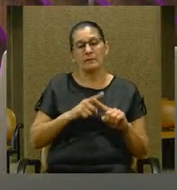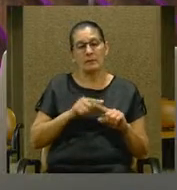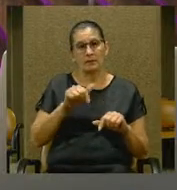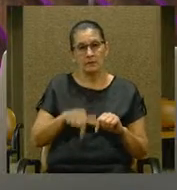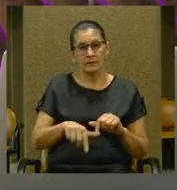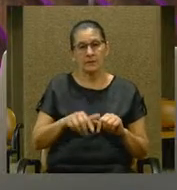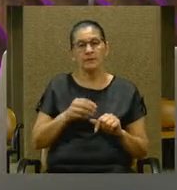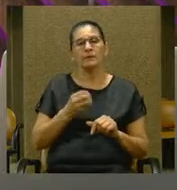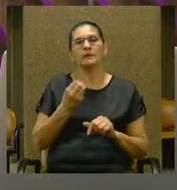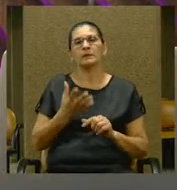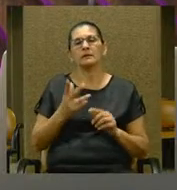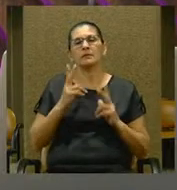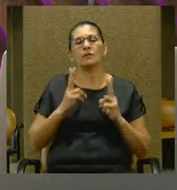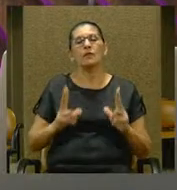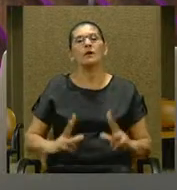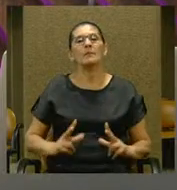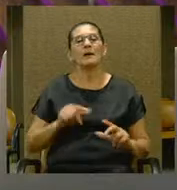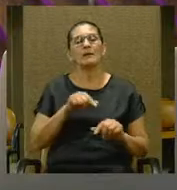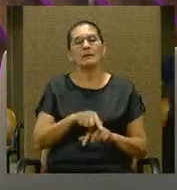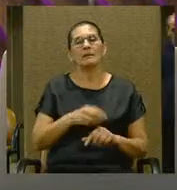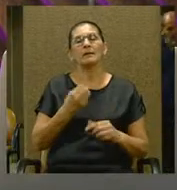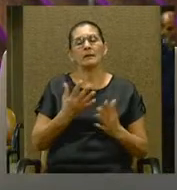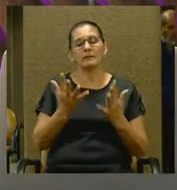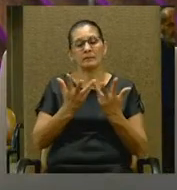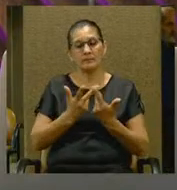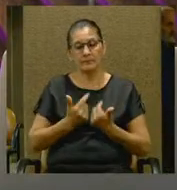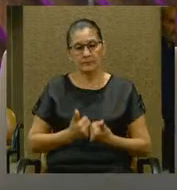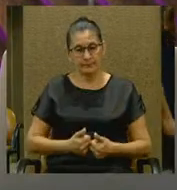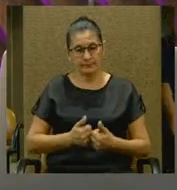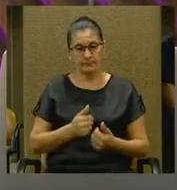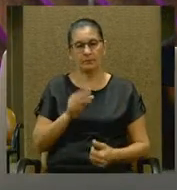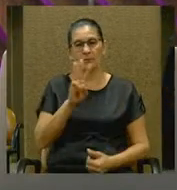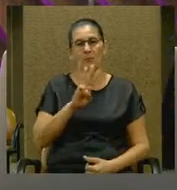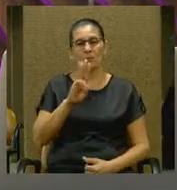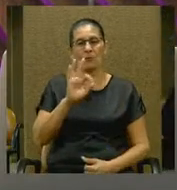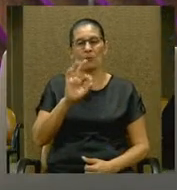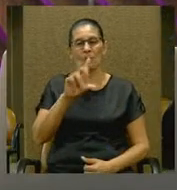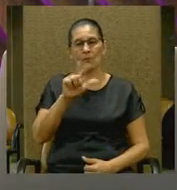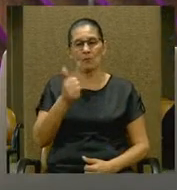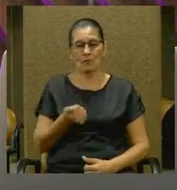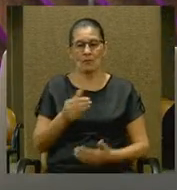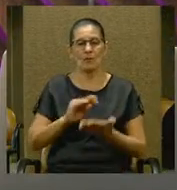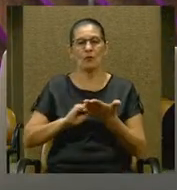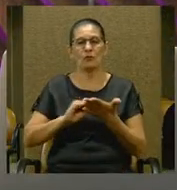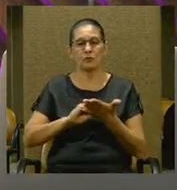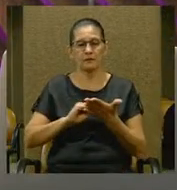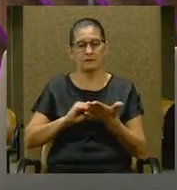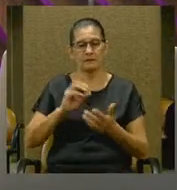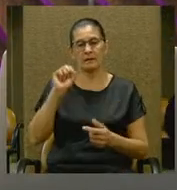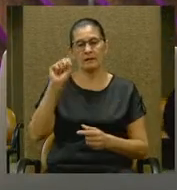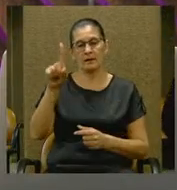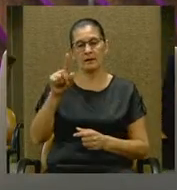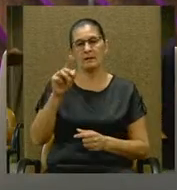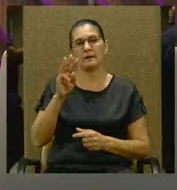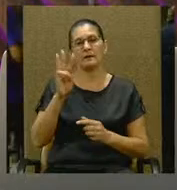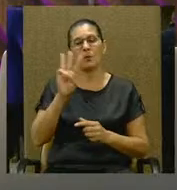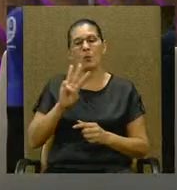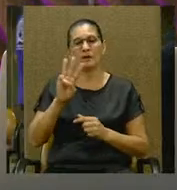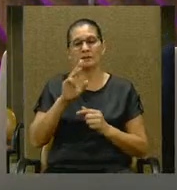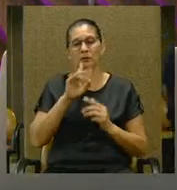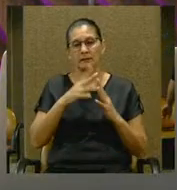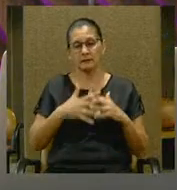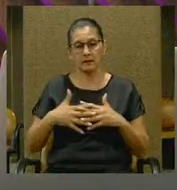moderator of this event. This is an event that we organized together with WOLA, the Washington office for